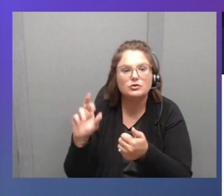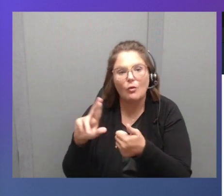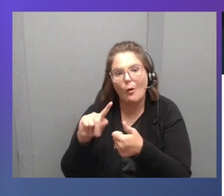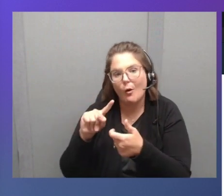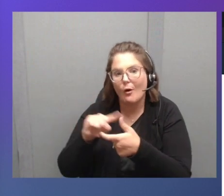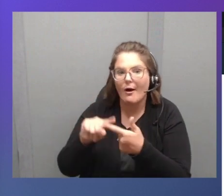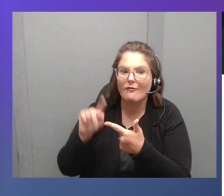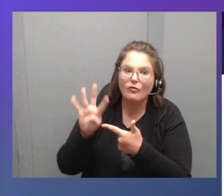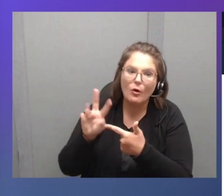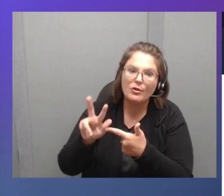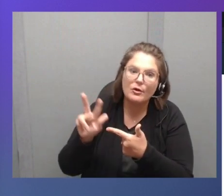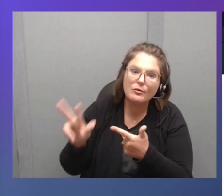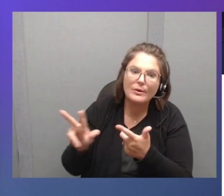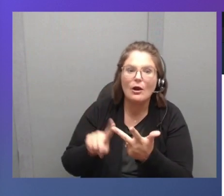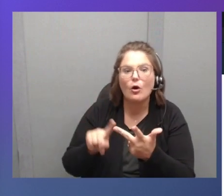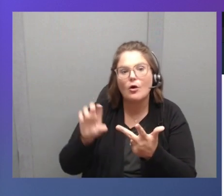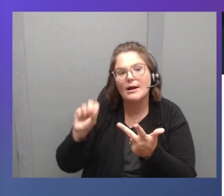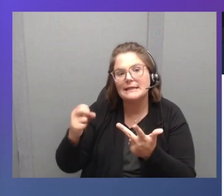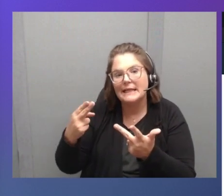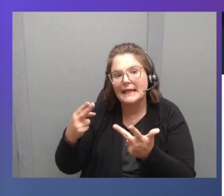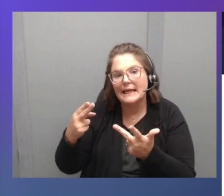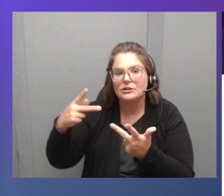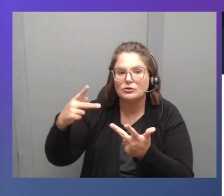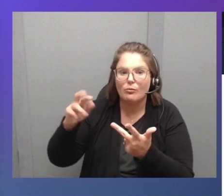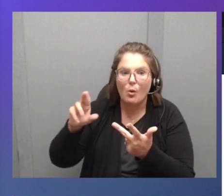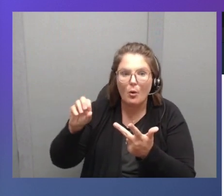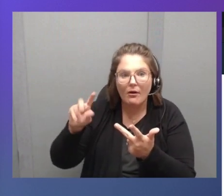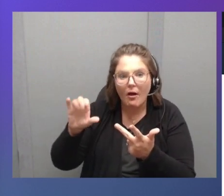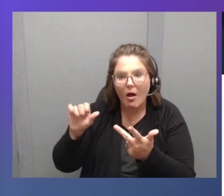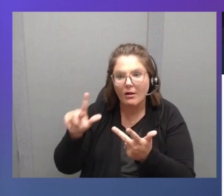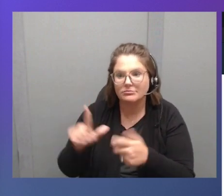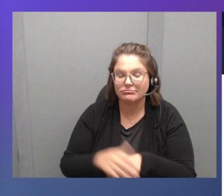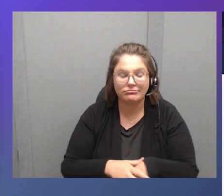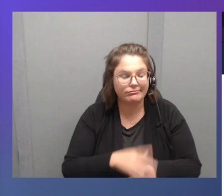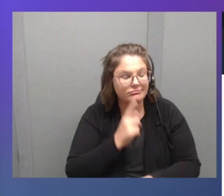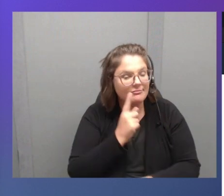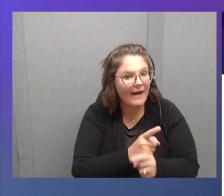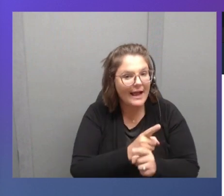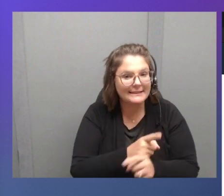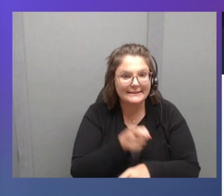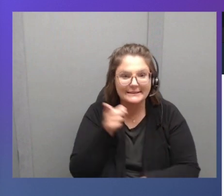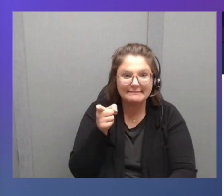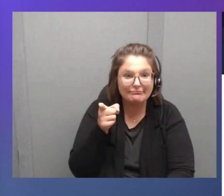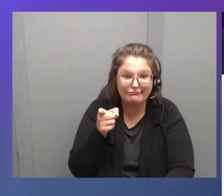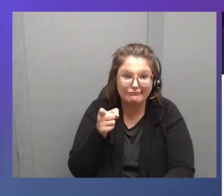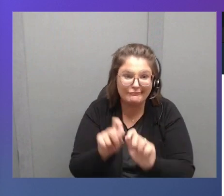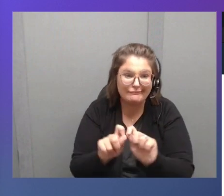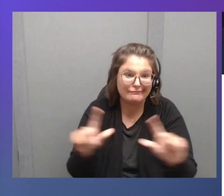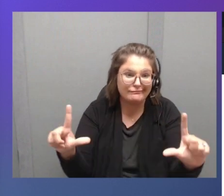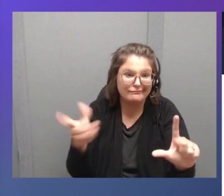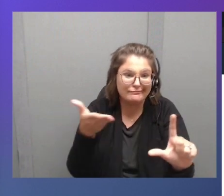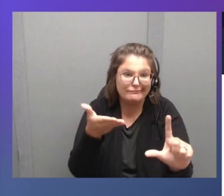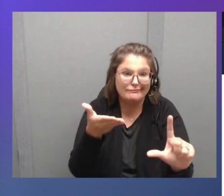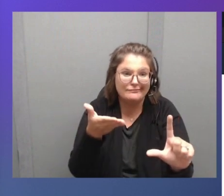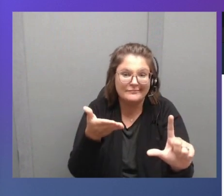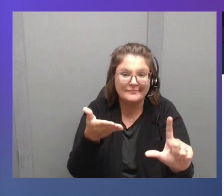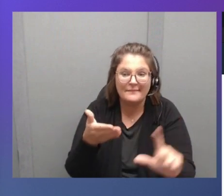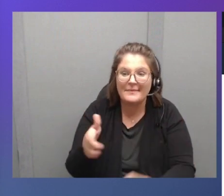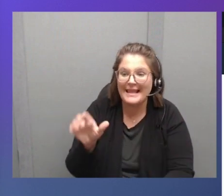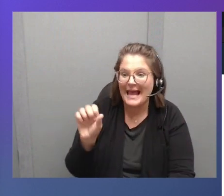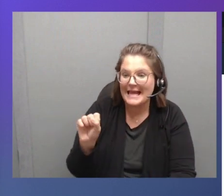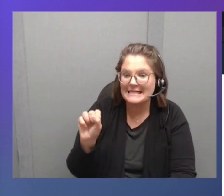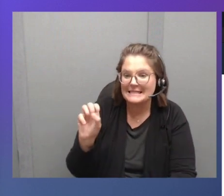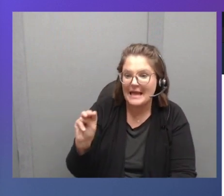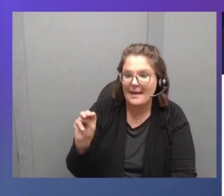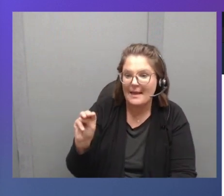443 or SSH protocols. None of that? That is completely correct. Well, I mean, the SSM agent needs some sort